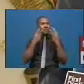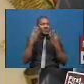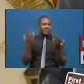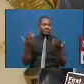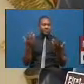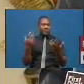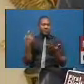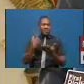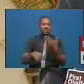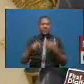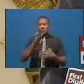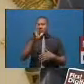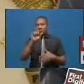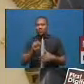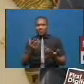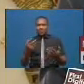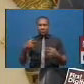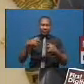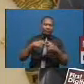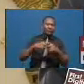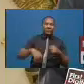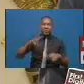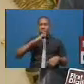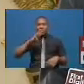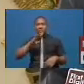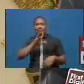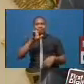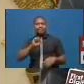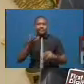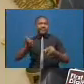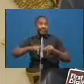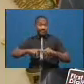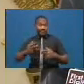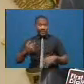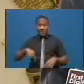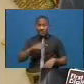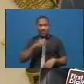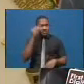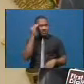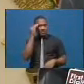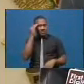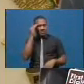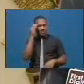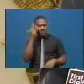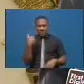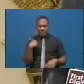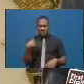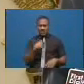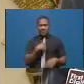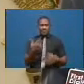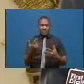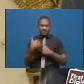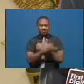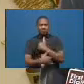of utilities. But even more importantly, we are also very concerned about our capacity as a